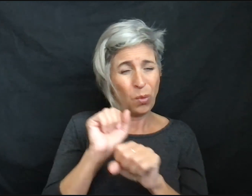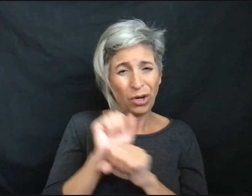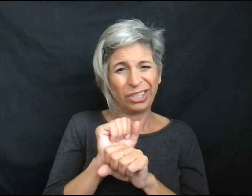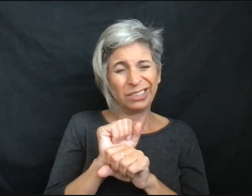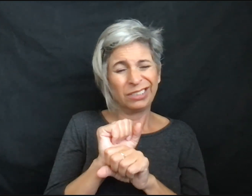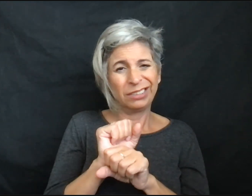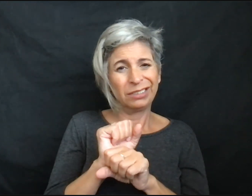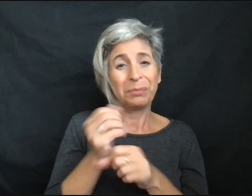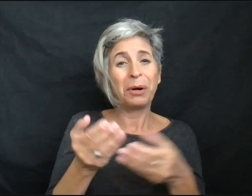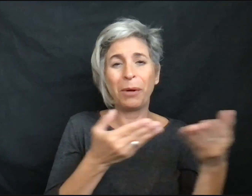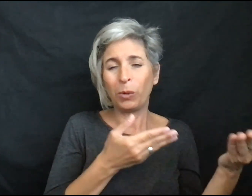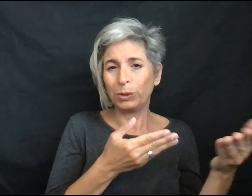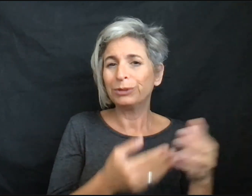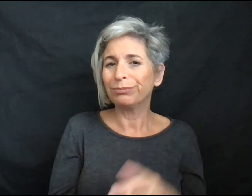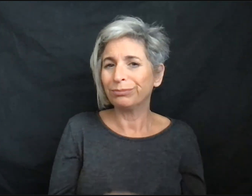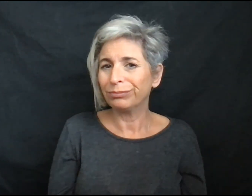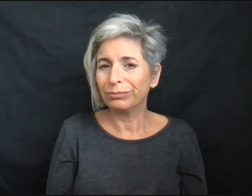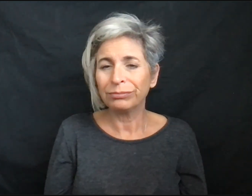proposed.